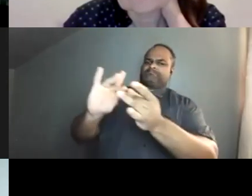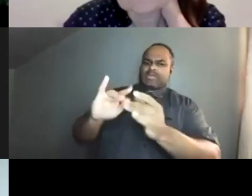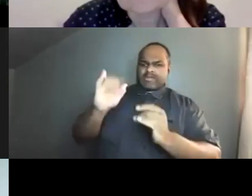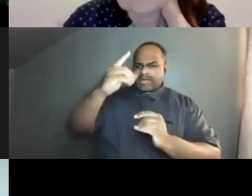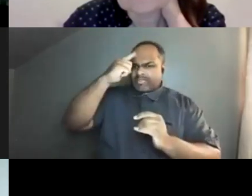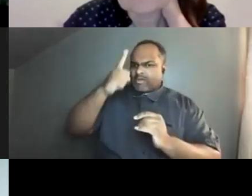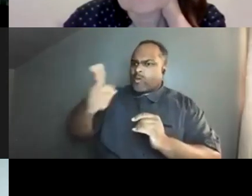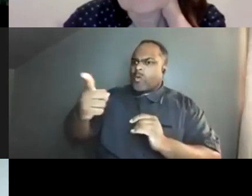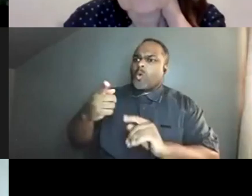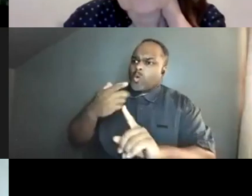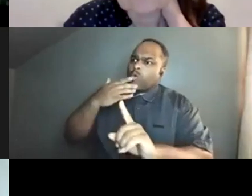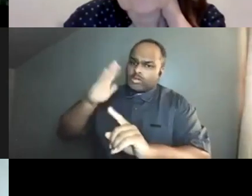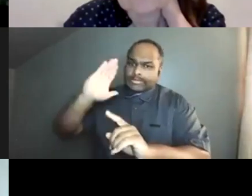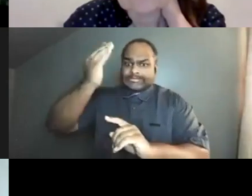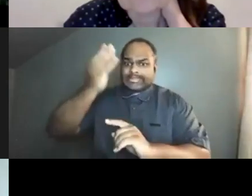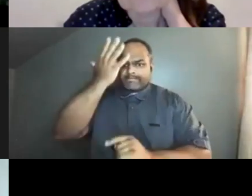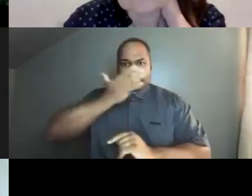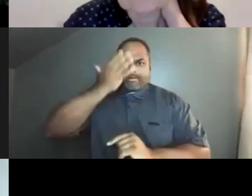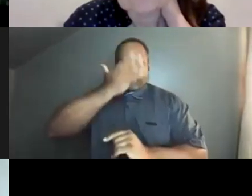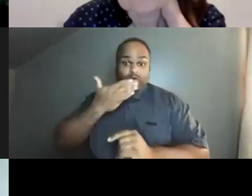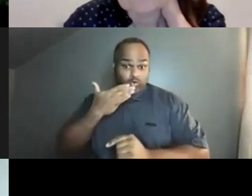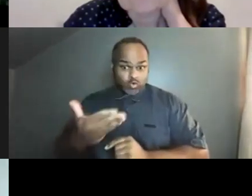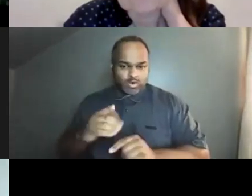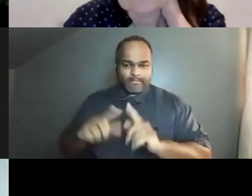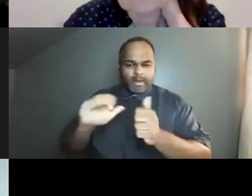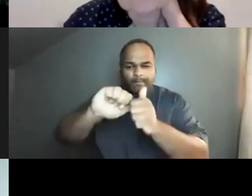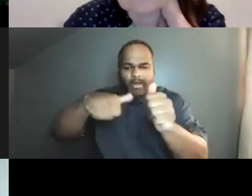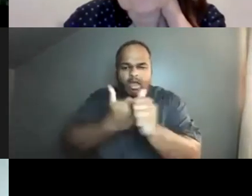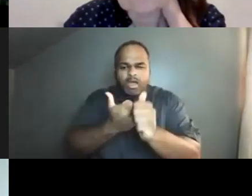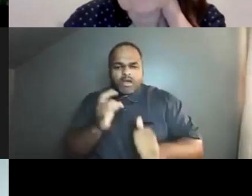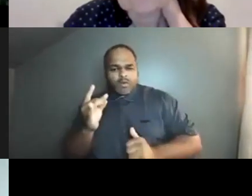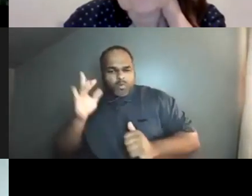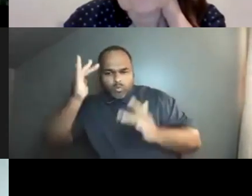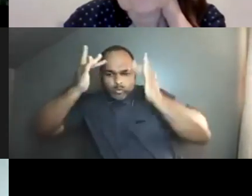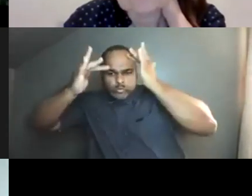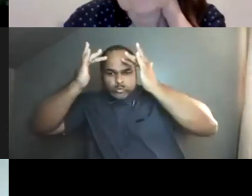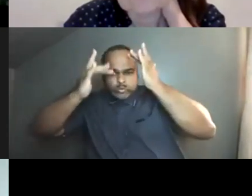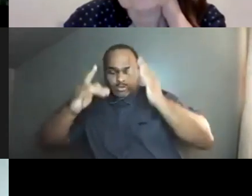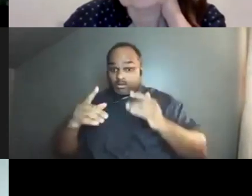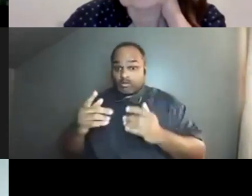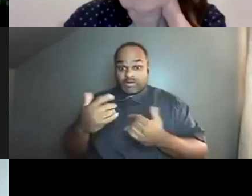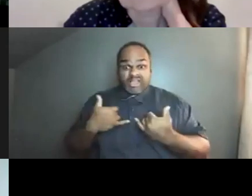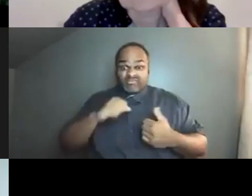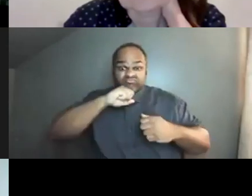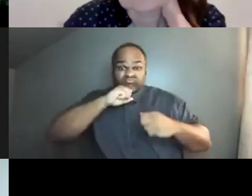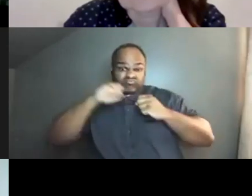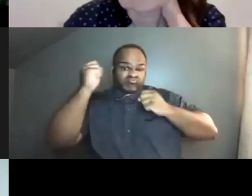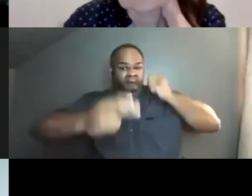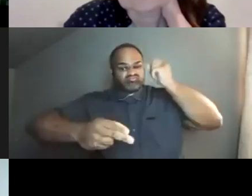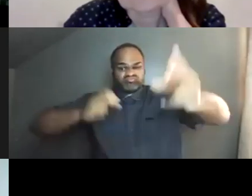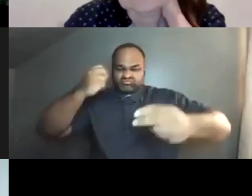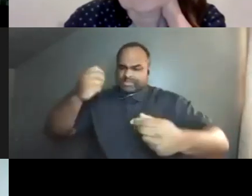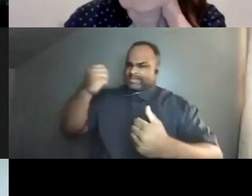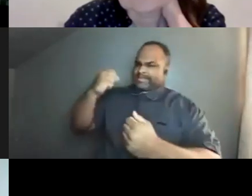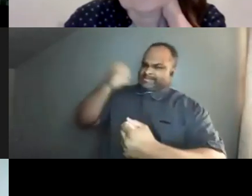behind good intentions? When will my freedom of speech end and stones will be thrown at me for surrounding my people? But I